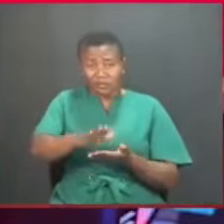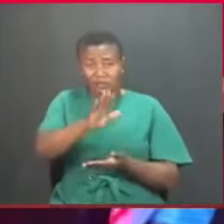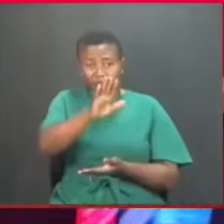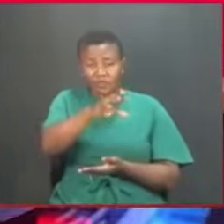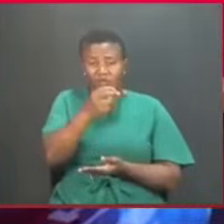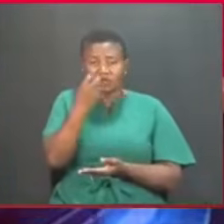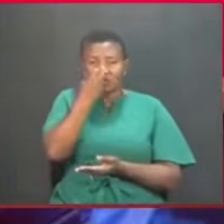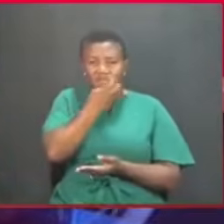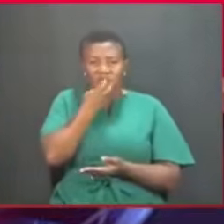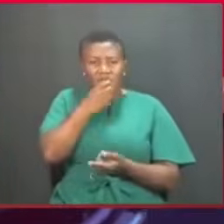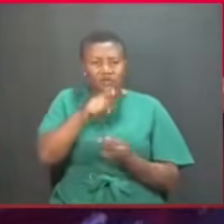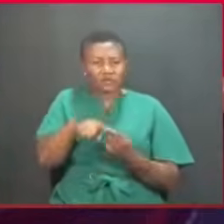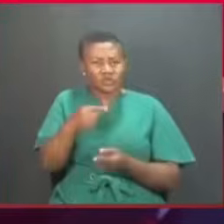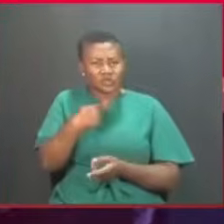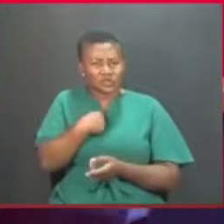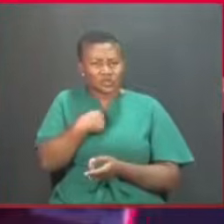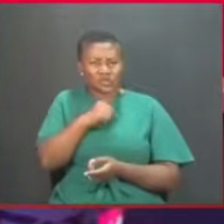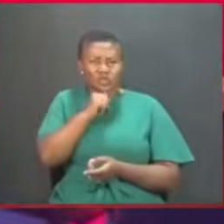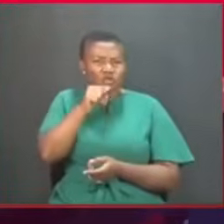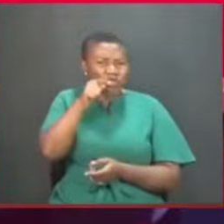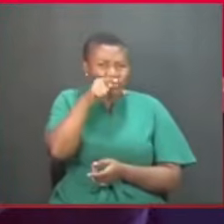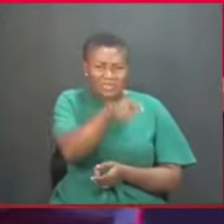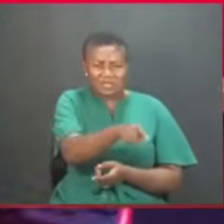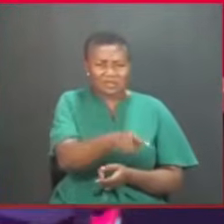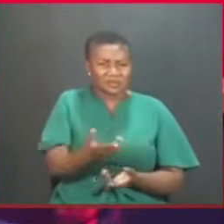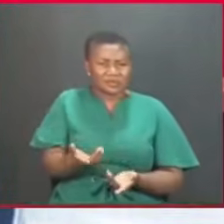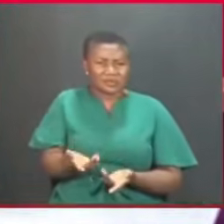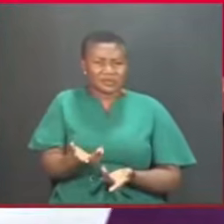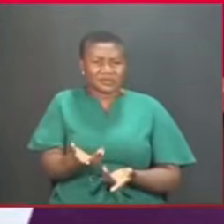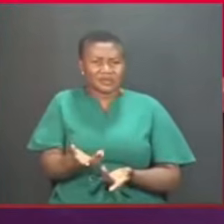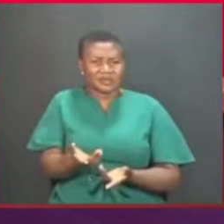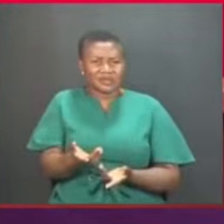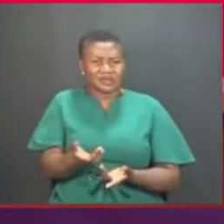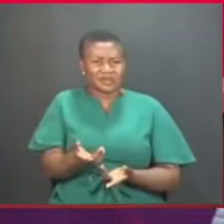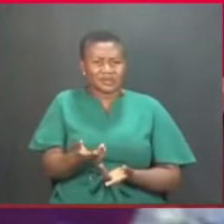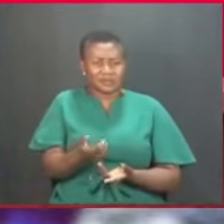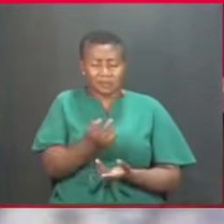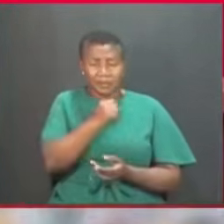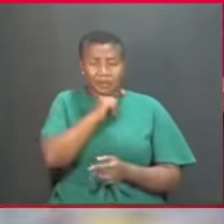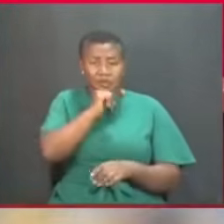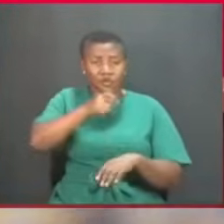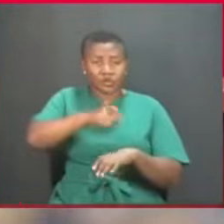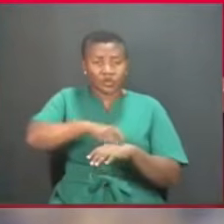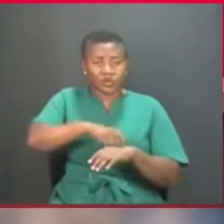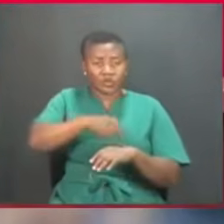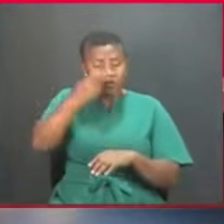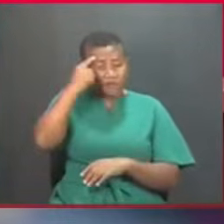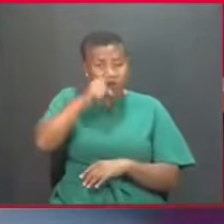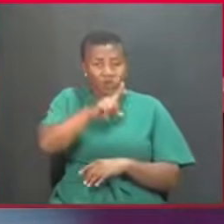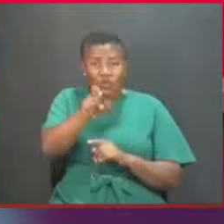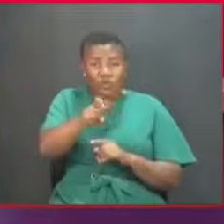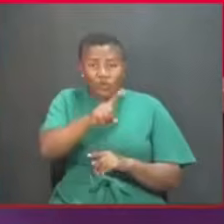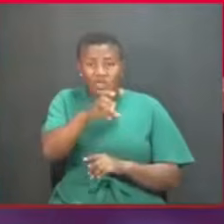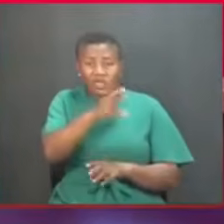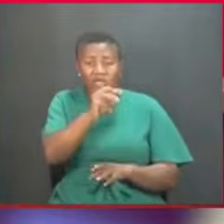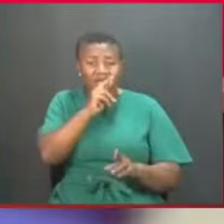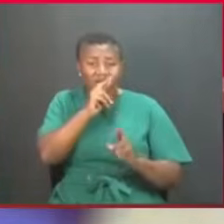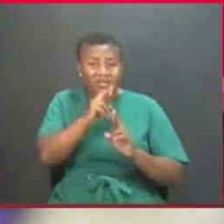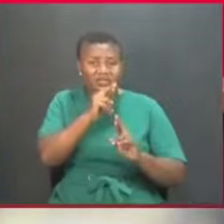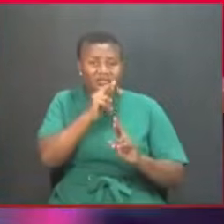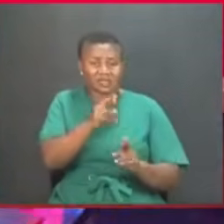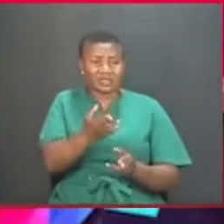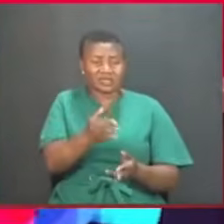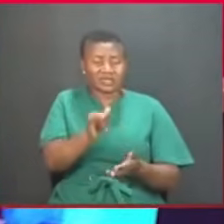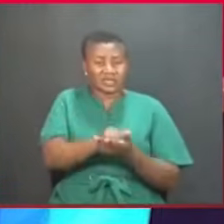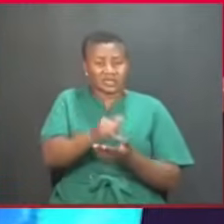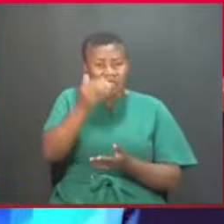to me, yes, not to him. Speaker, And it's not time for questions and answers. And so